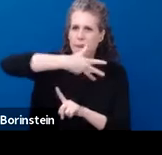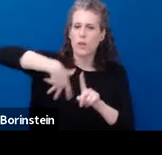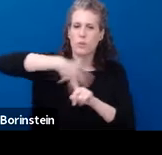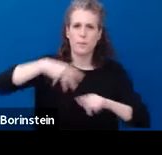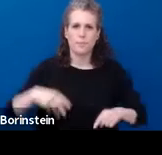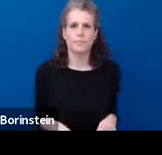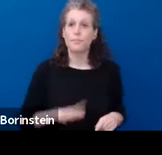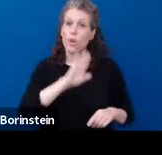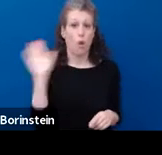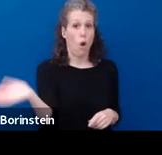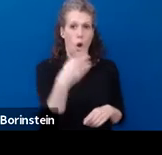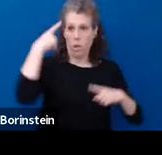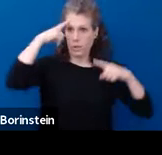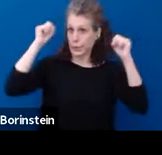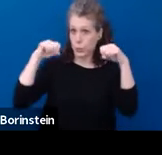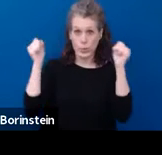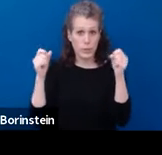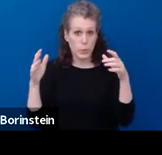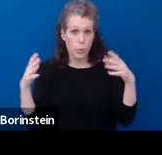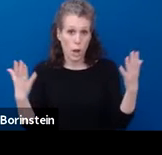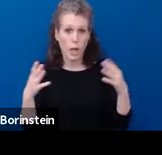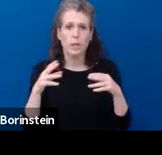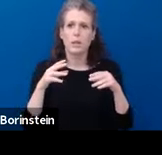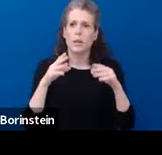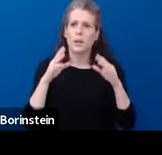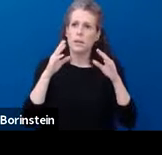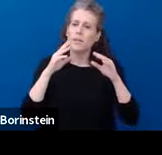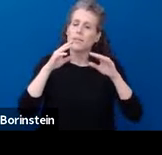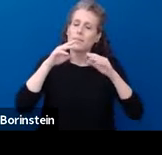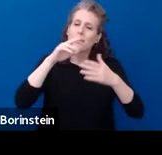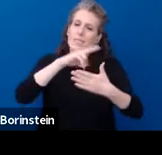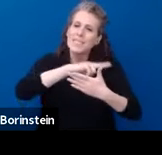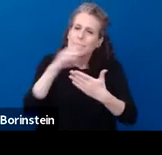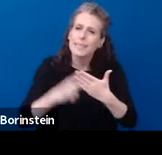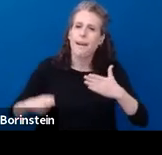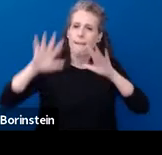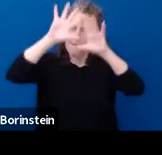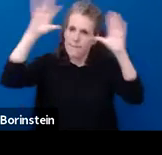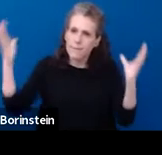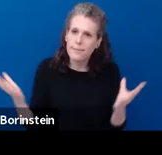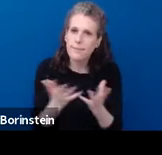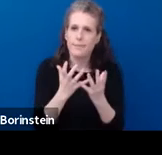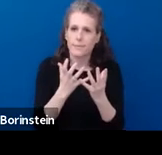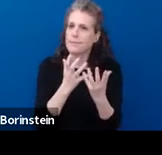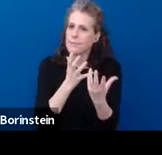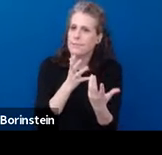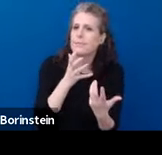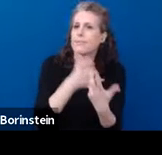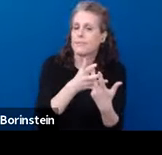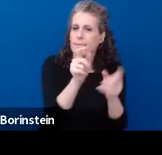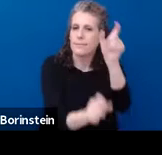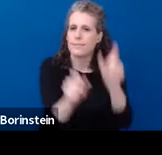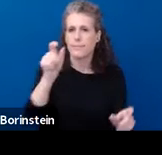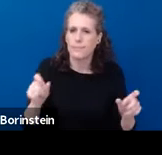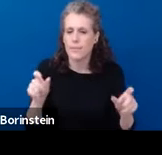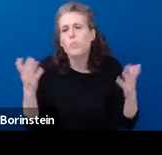agreeing that user-centric design is sort of extremely important, and that's kind of self-evident that if you